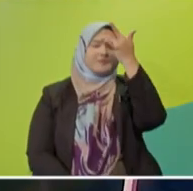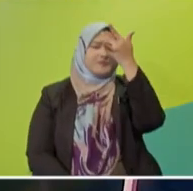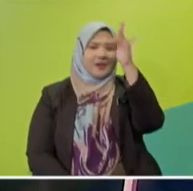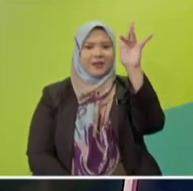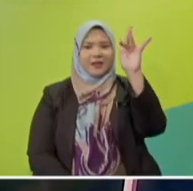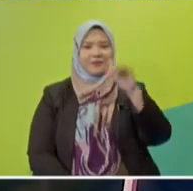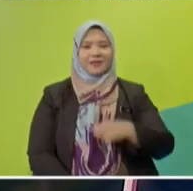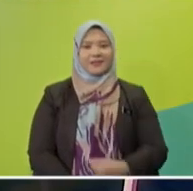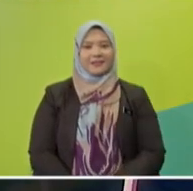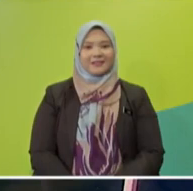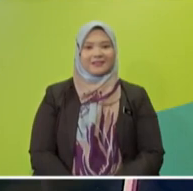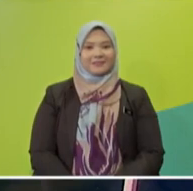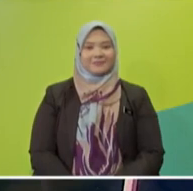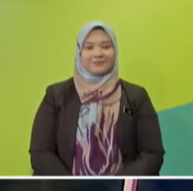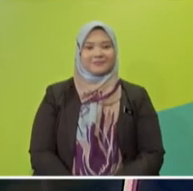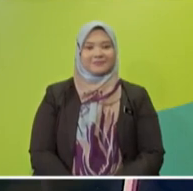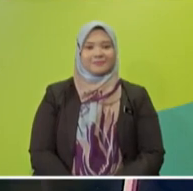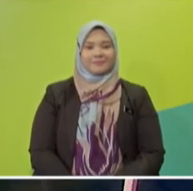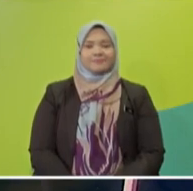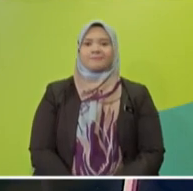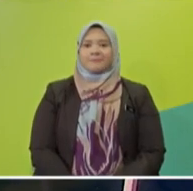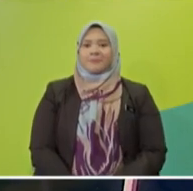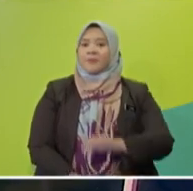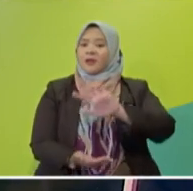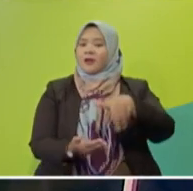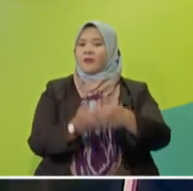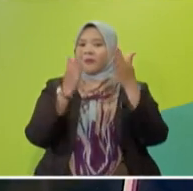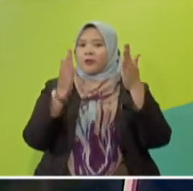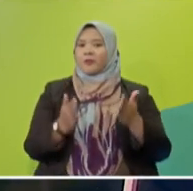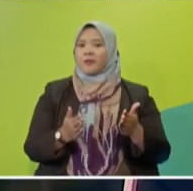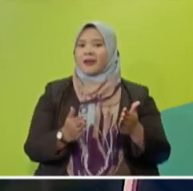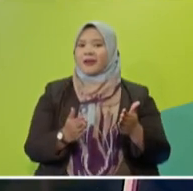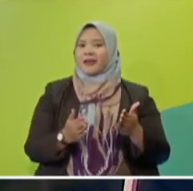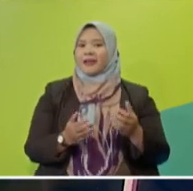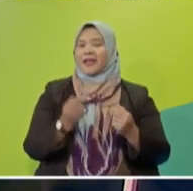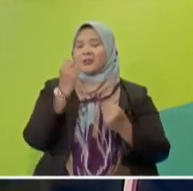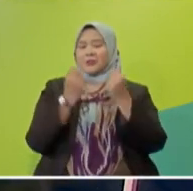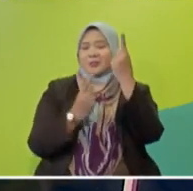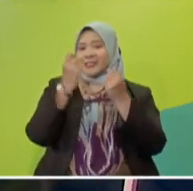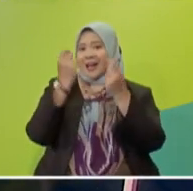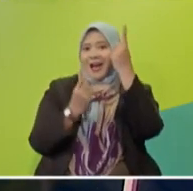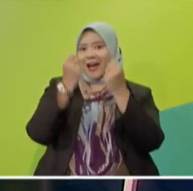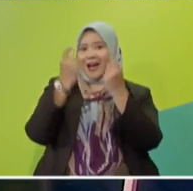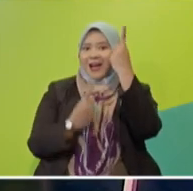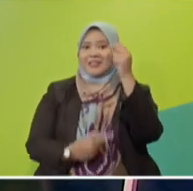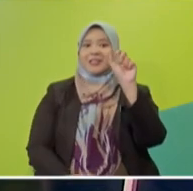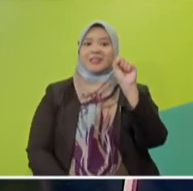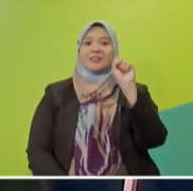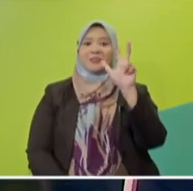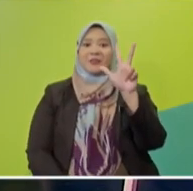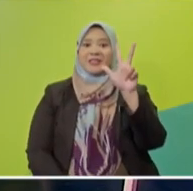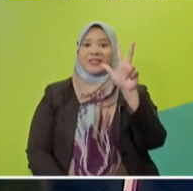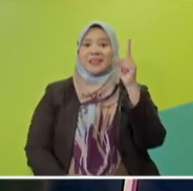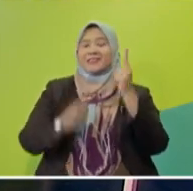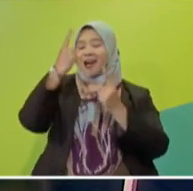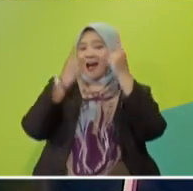friends? I think they deserve 3 stars, of course, right? 3 stars! Yes. Yay, good job, everyone. And okay, well done. Well done. And